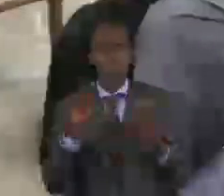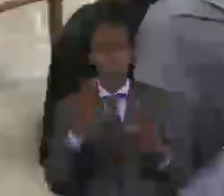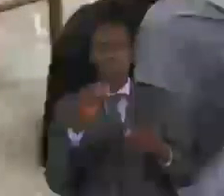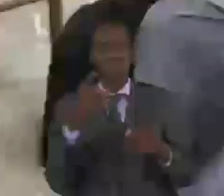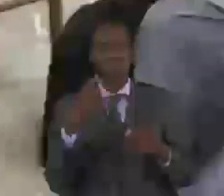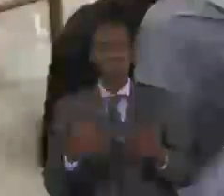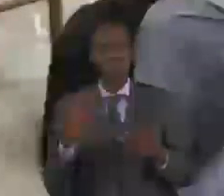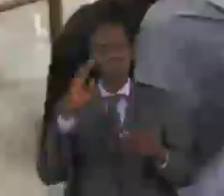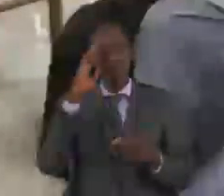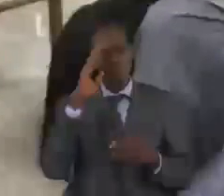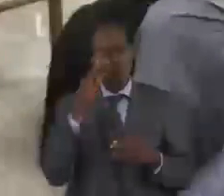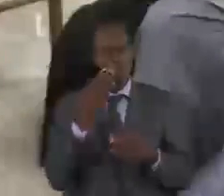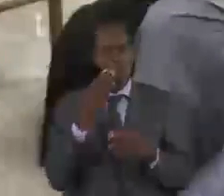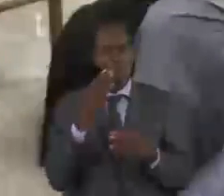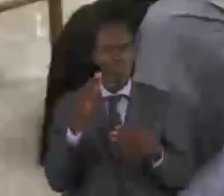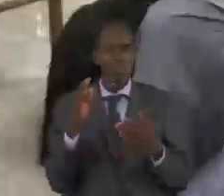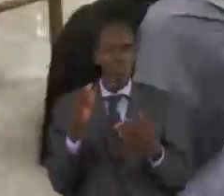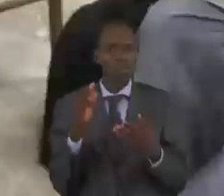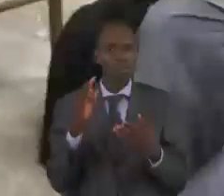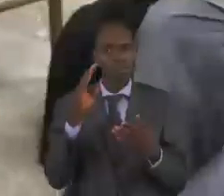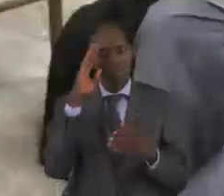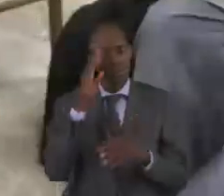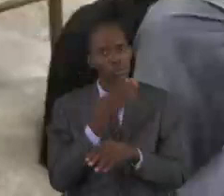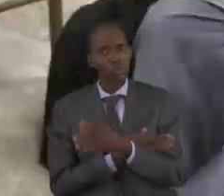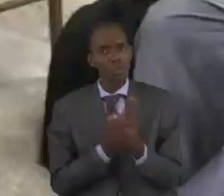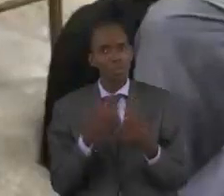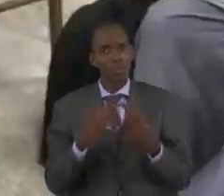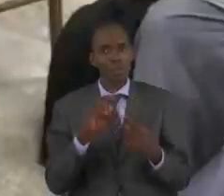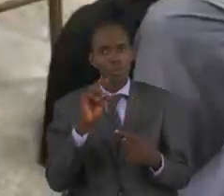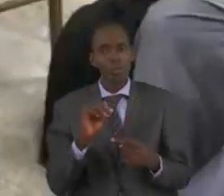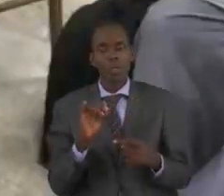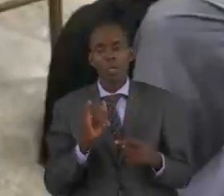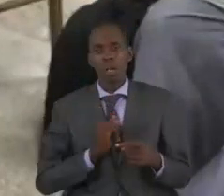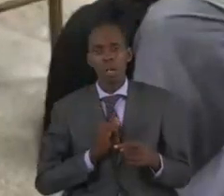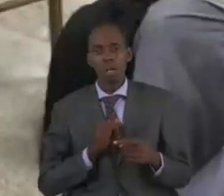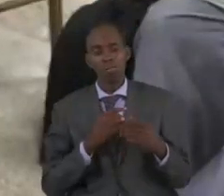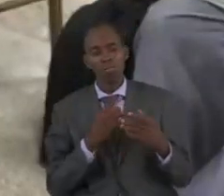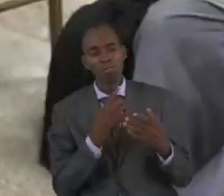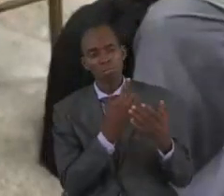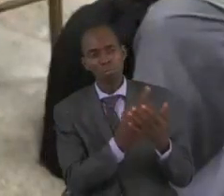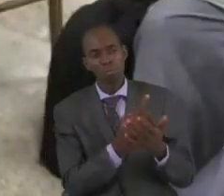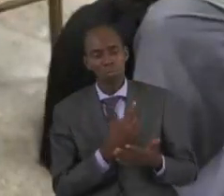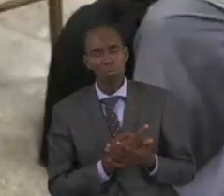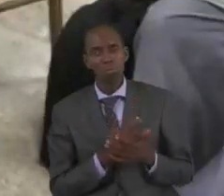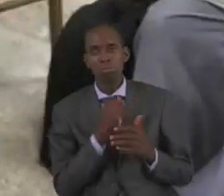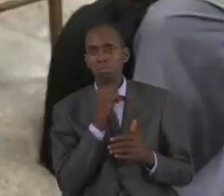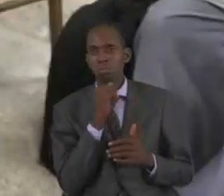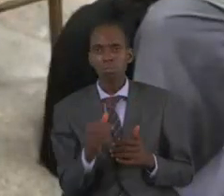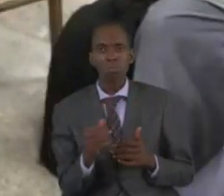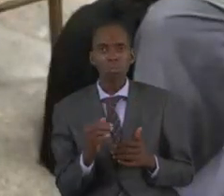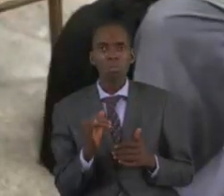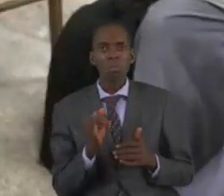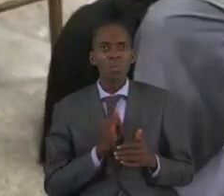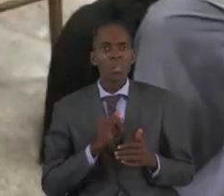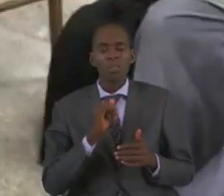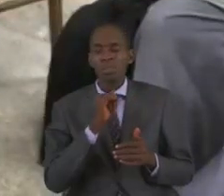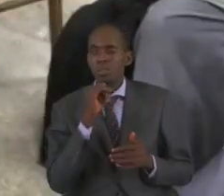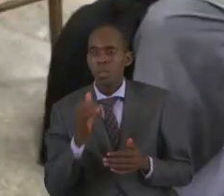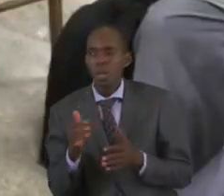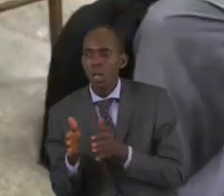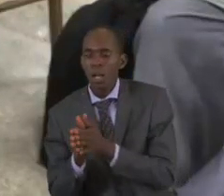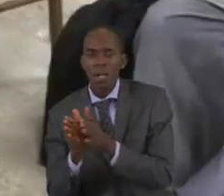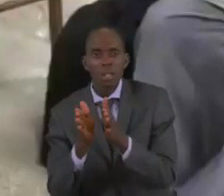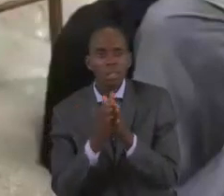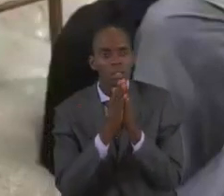Son came to me, I conferred not, I consulted not, I didn't hold a conference with